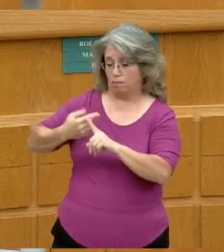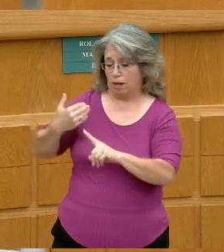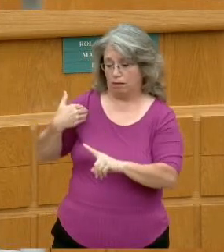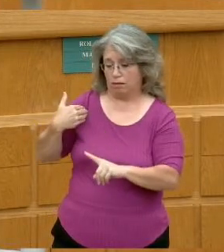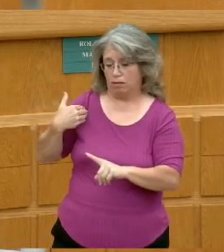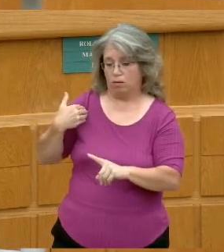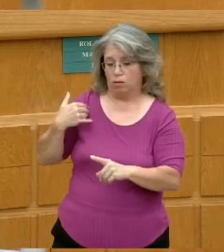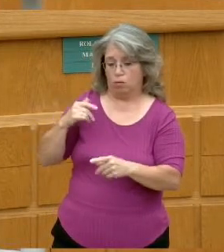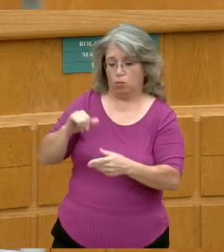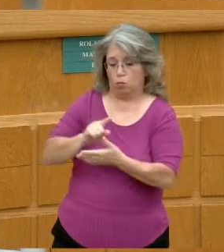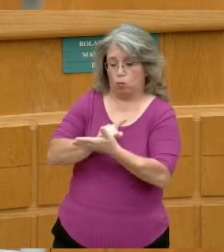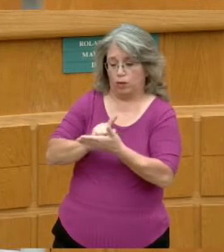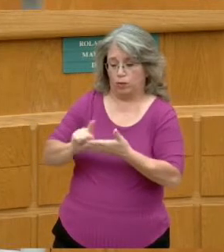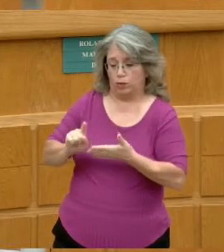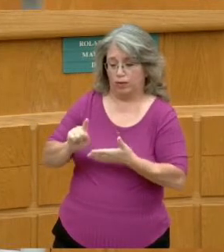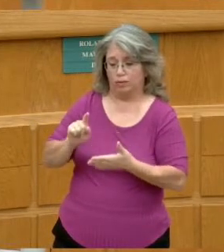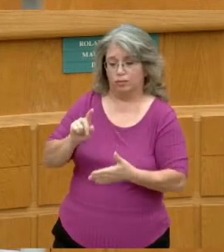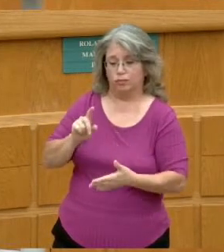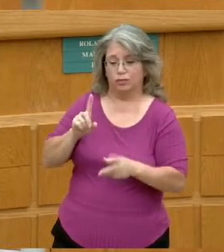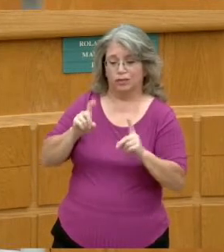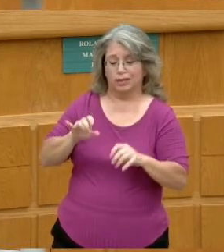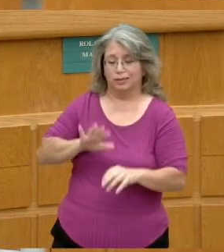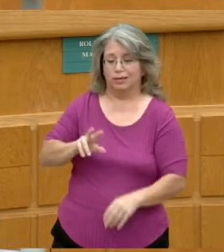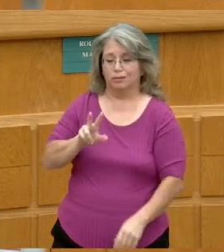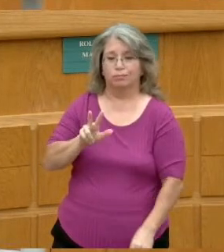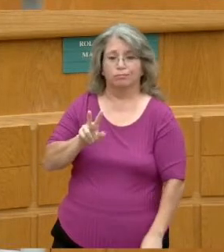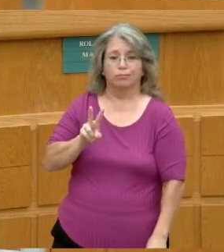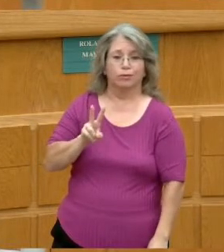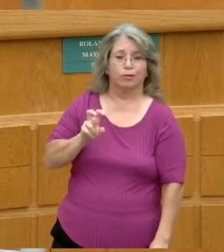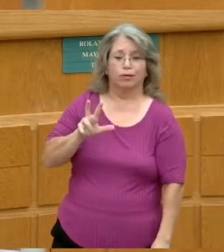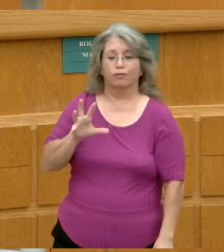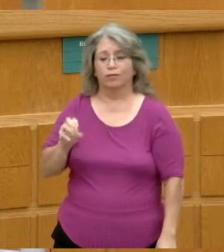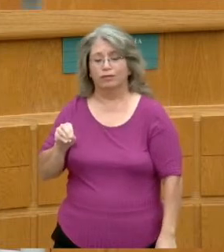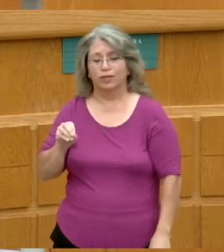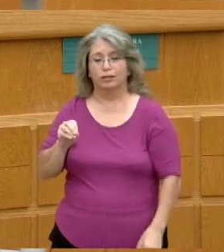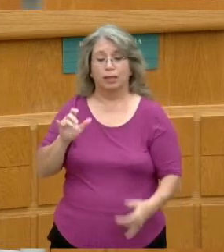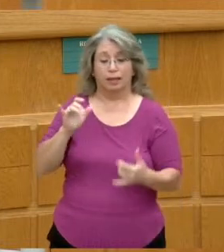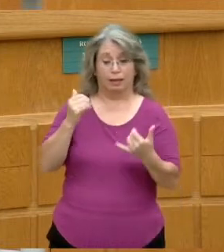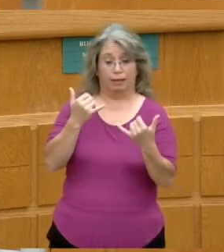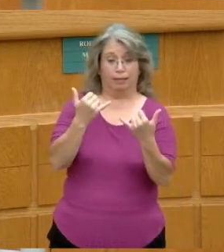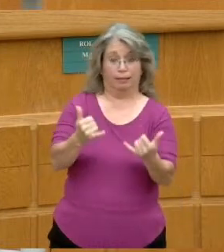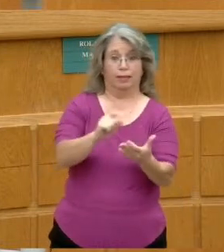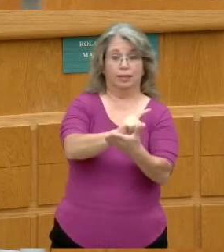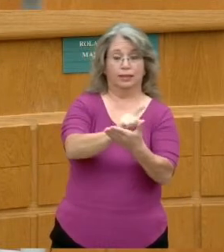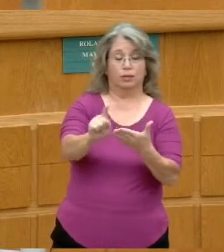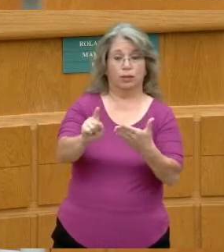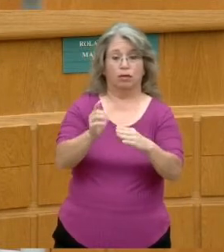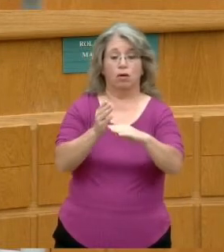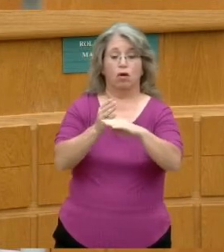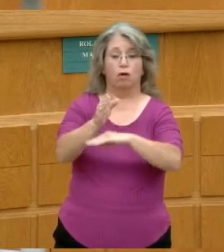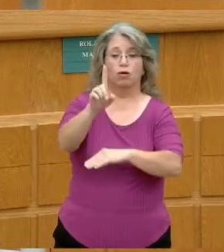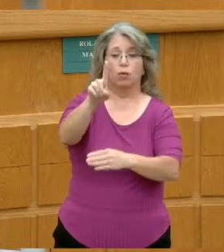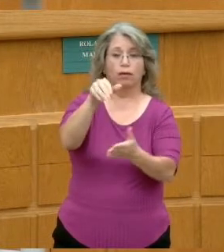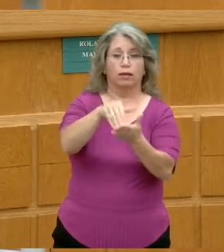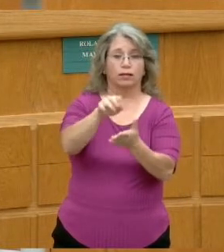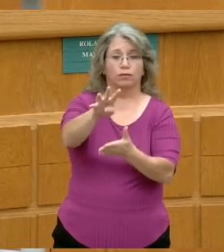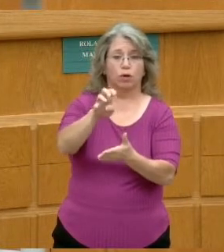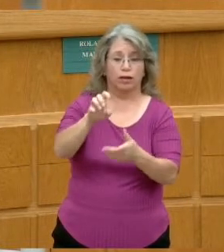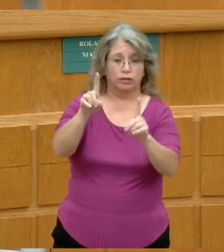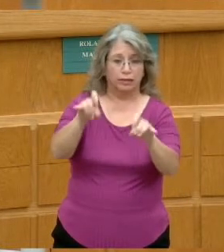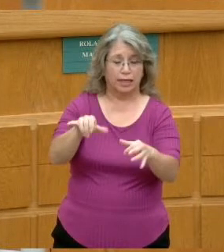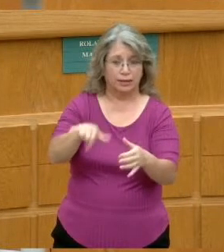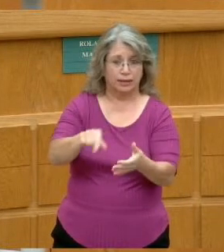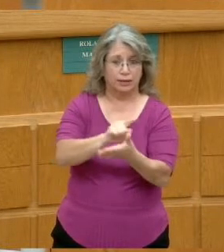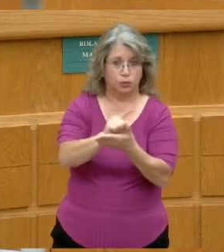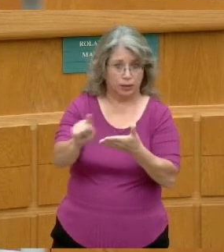350 people. This week, when we include today's numbers, we're well above 1,400 tests performed,